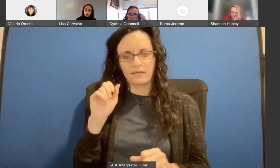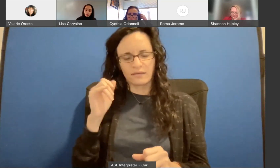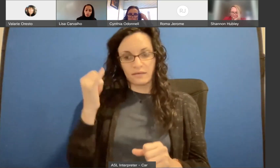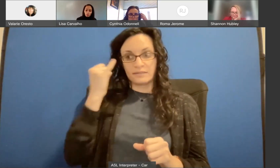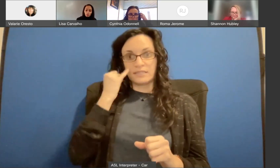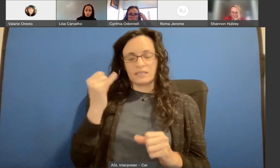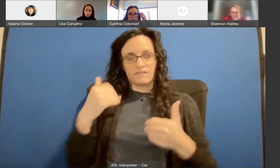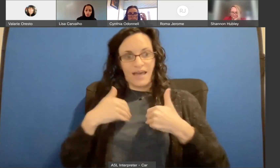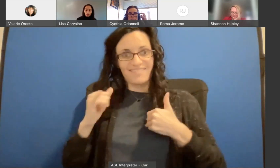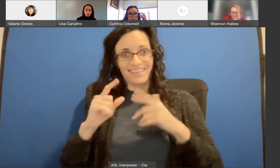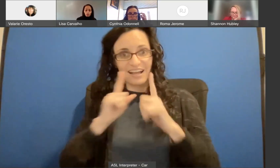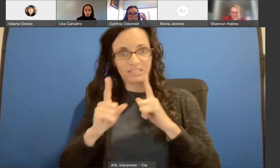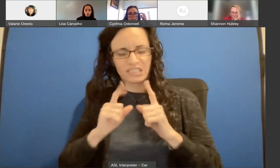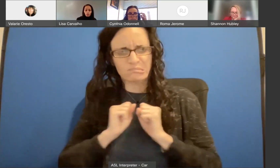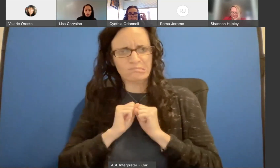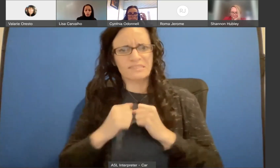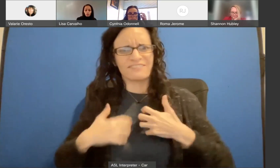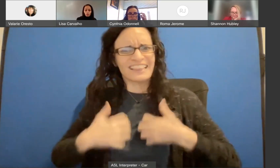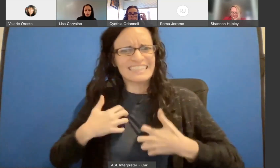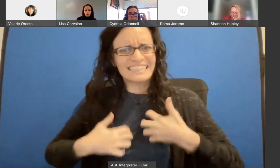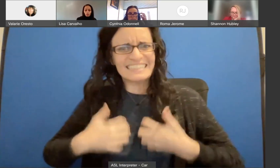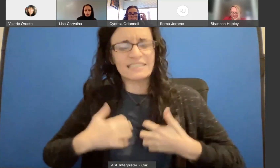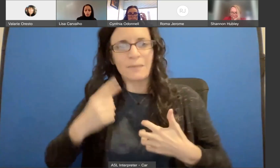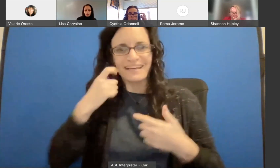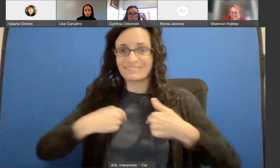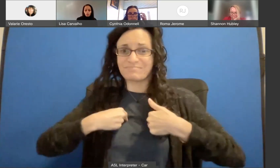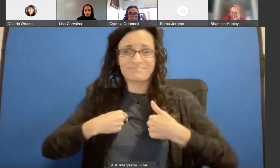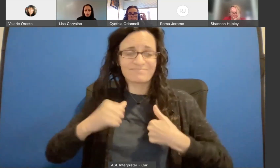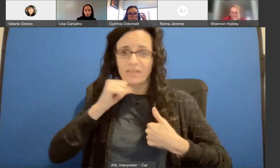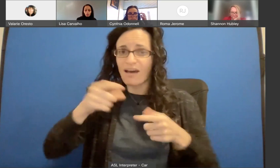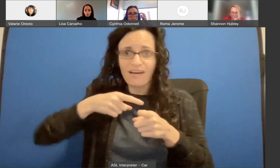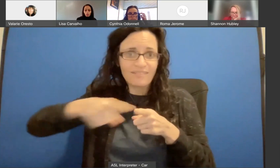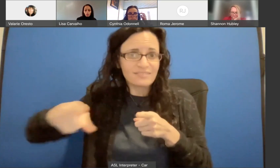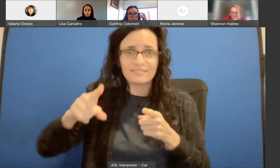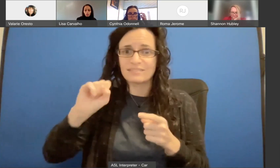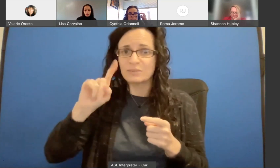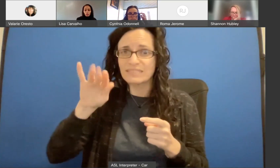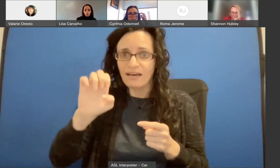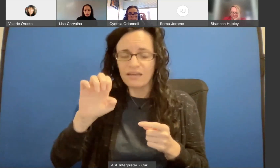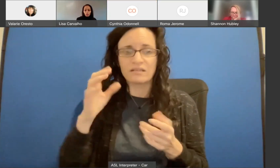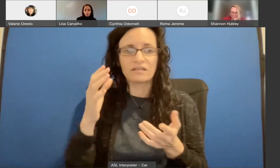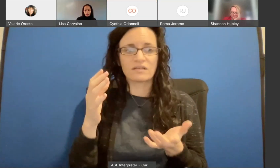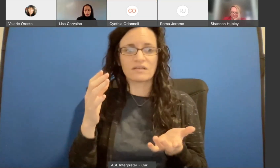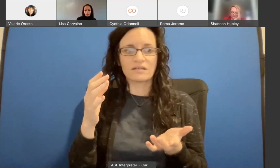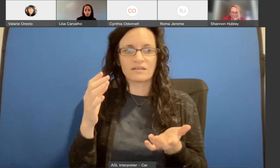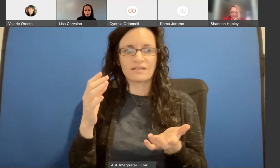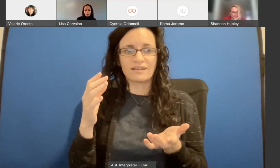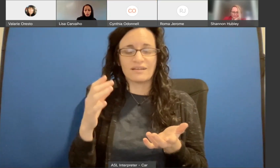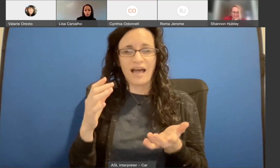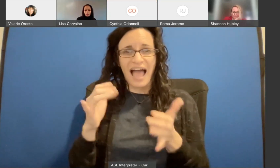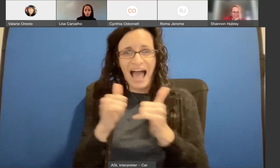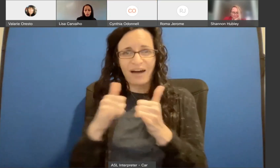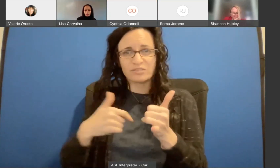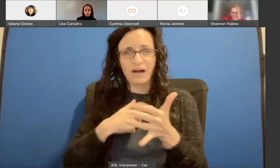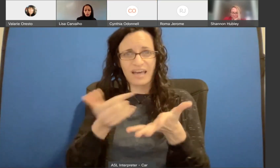not a clinician. And am I supposed to have this conversation with someone, or is that left for the clinicians who specialize in this? So I think,